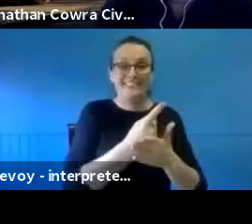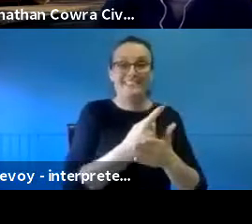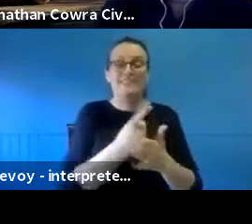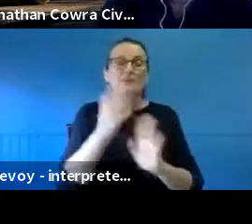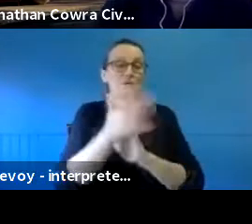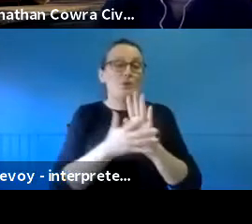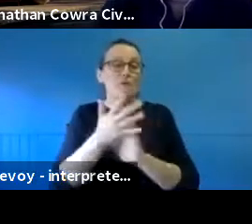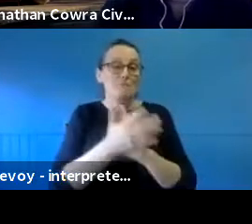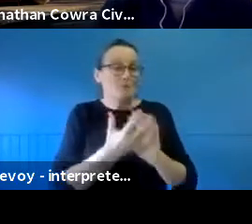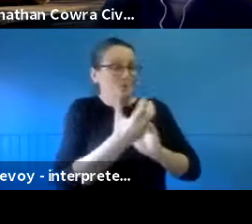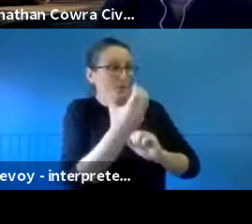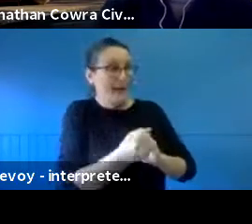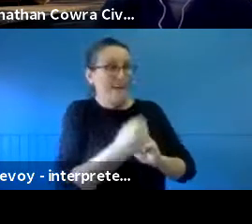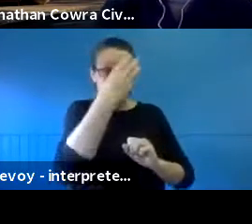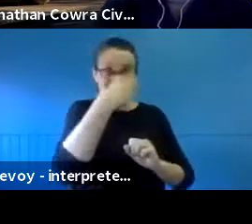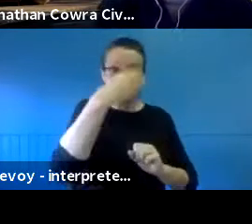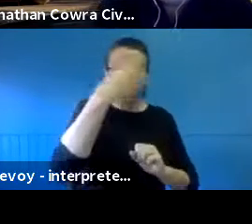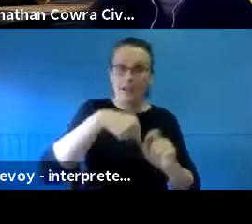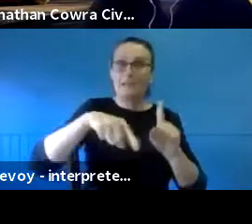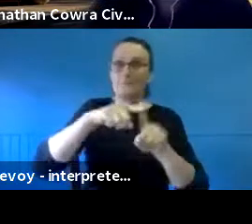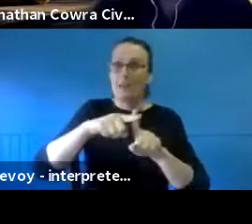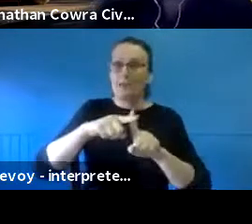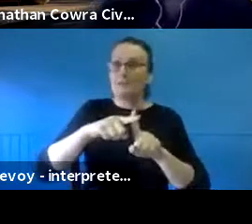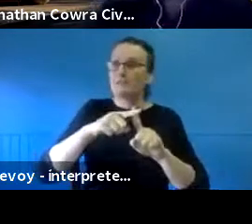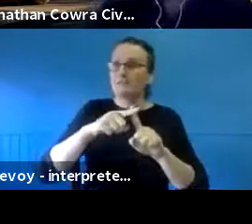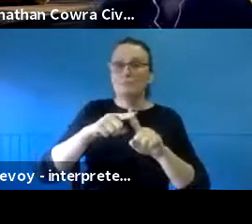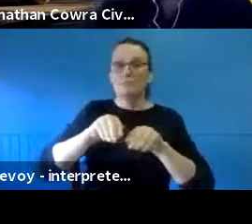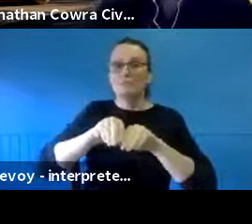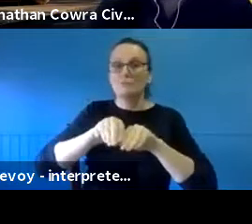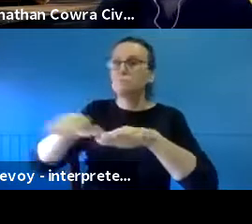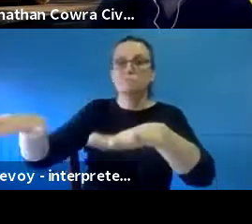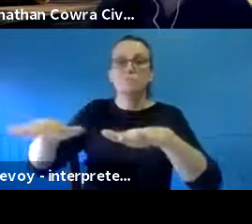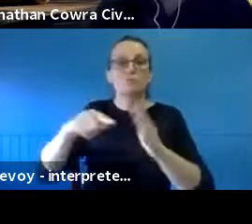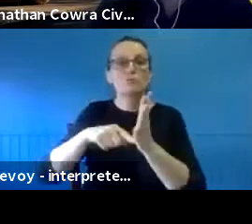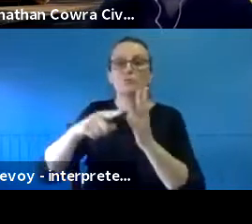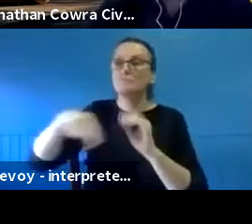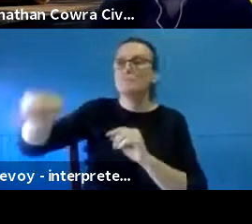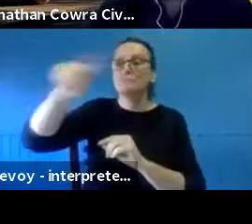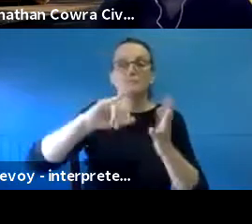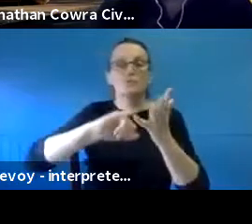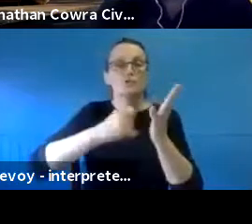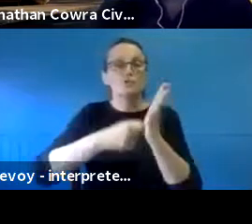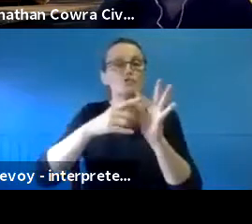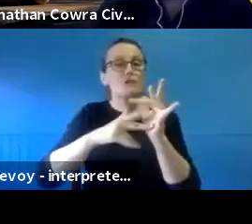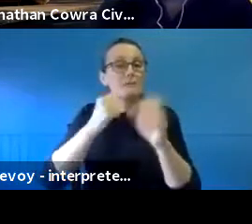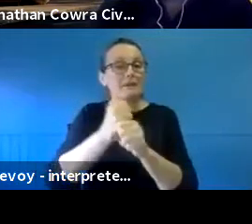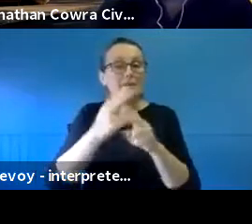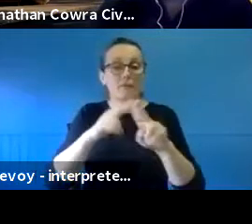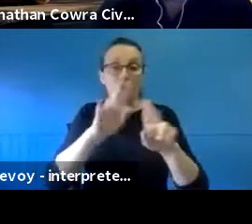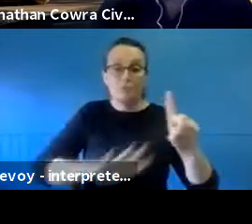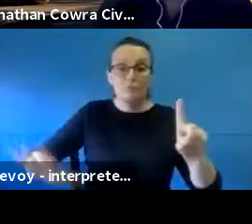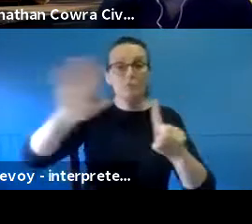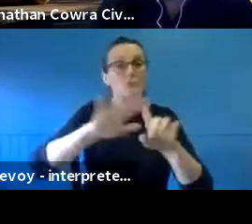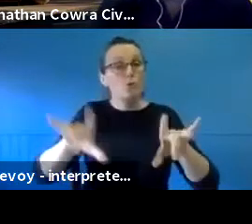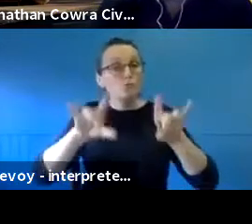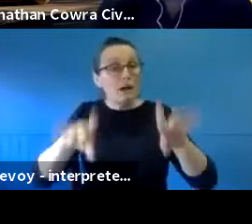also keeping those wider audiences and international audiences, if they're in the right time zone, can